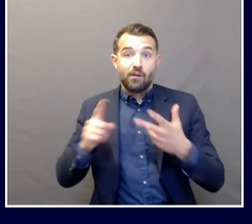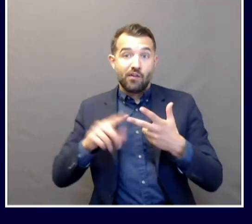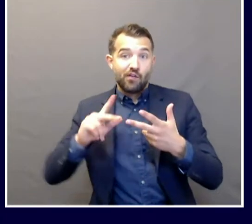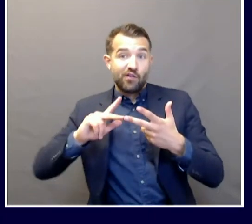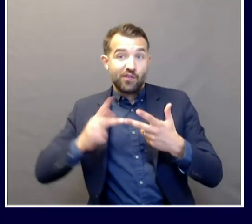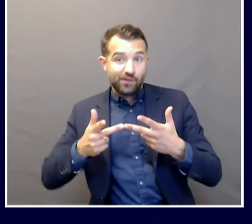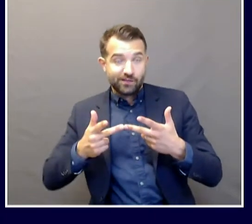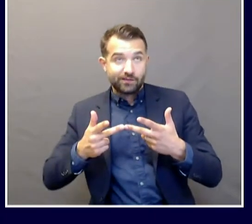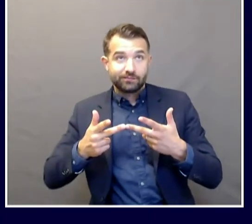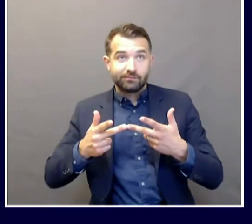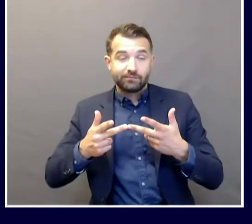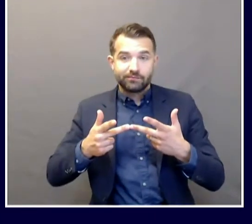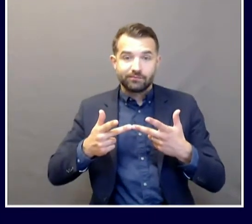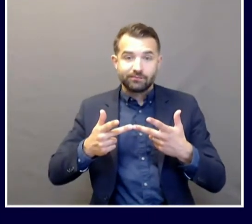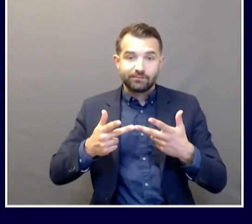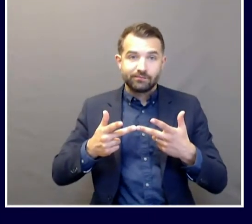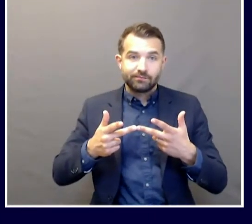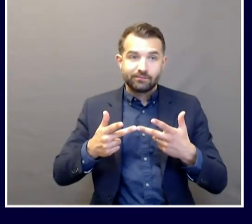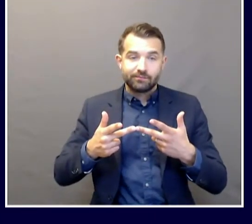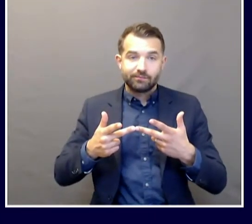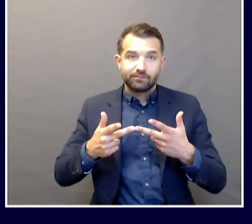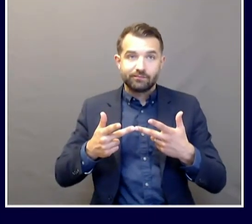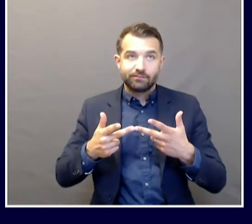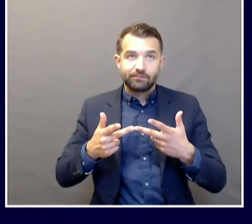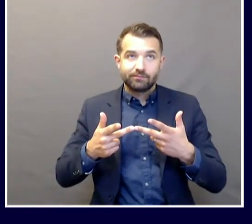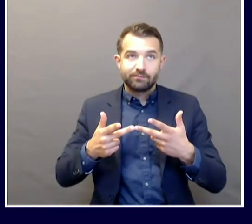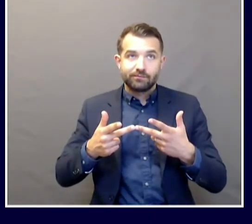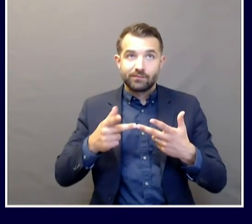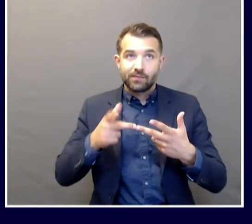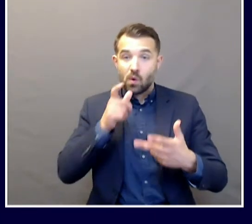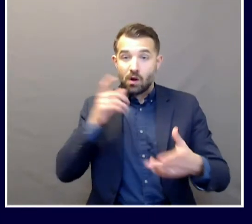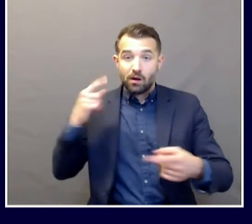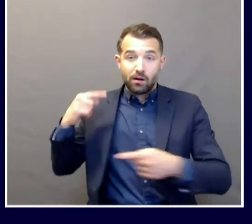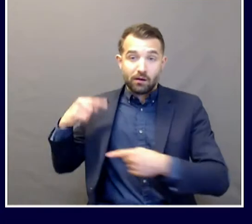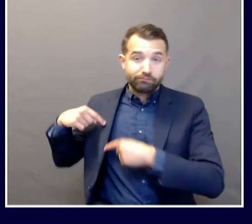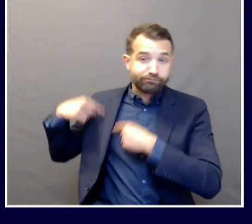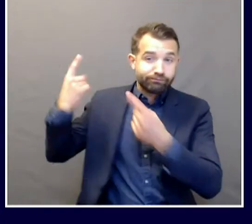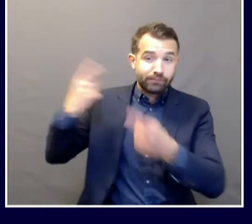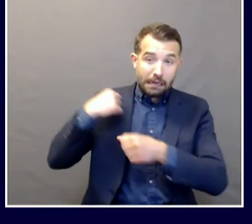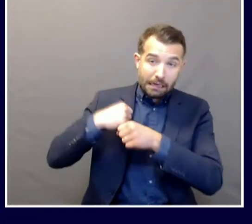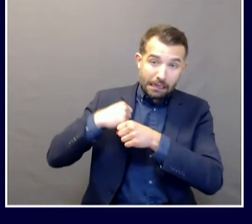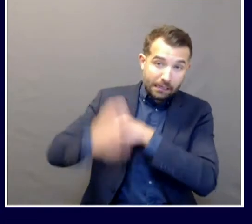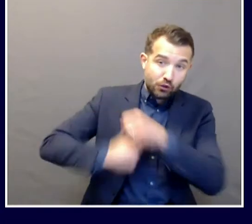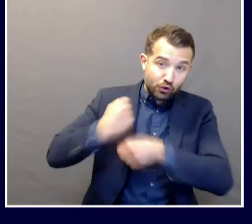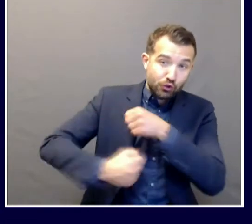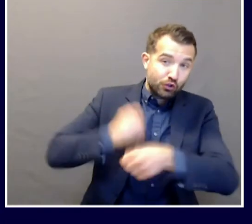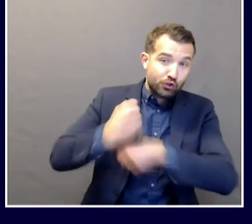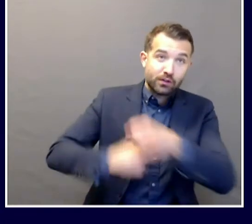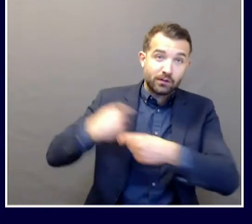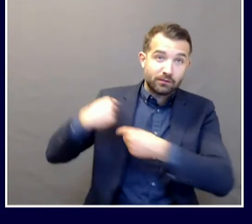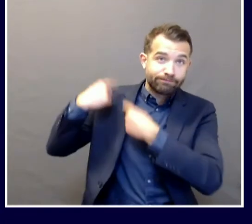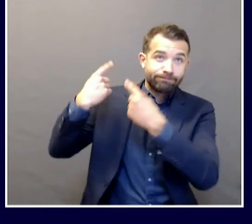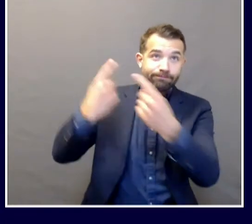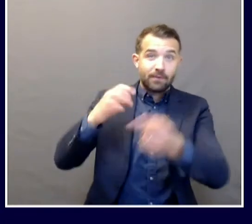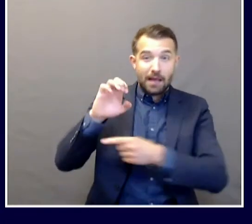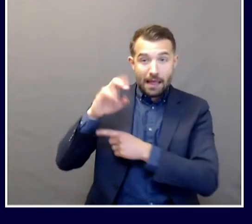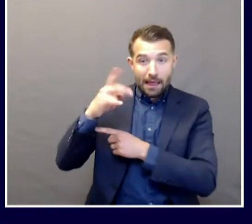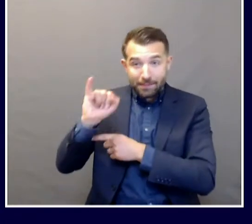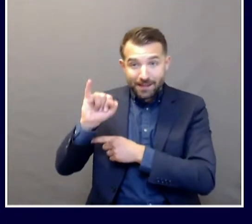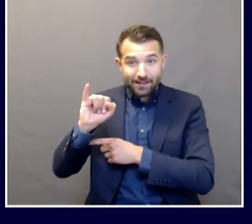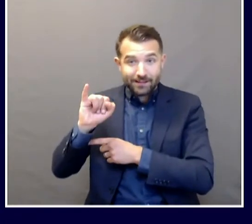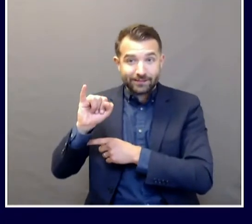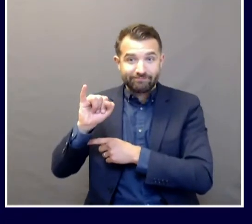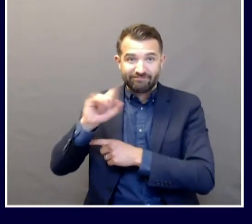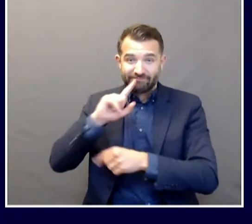for historians of epidemiology to help sort out, but whether there are impacts because